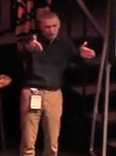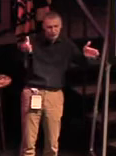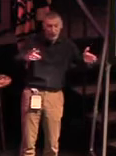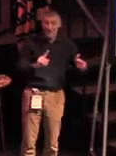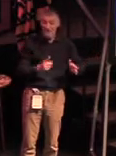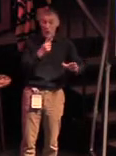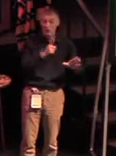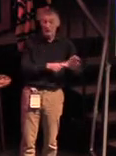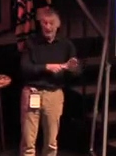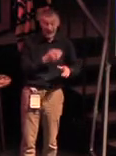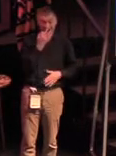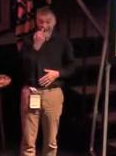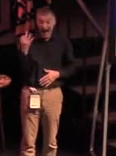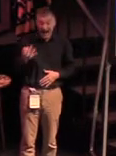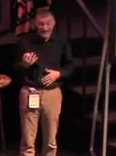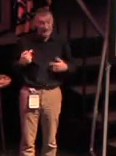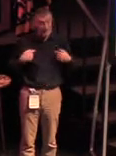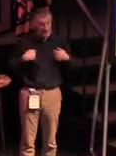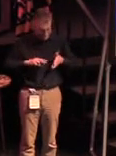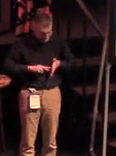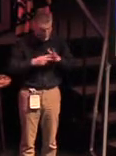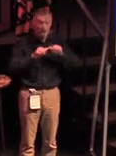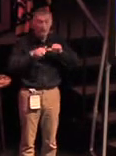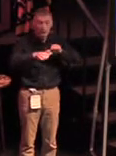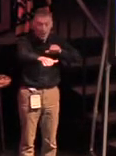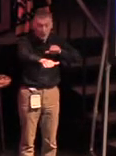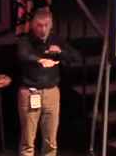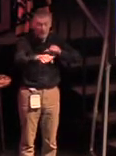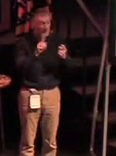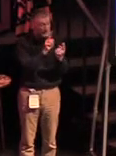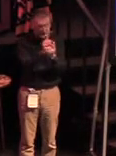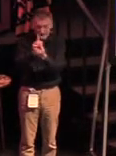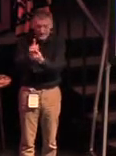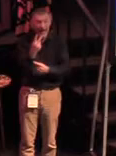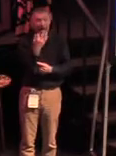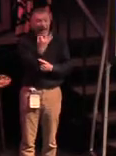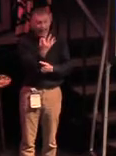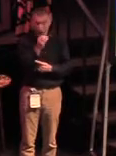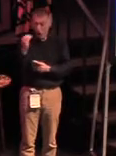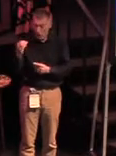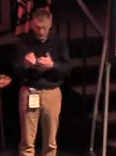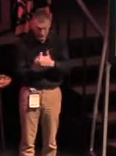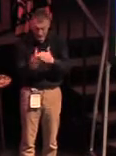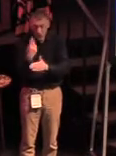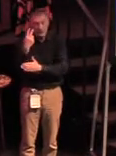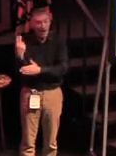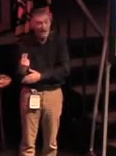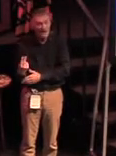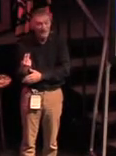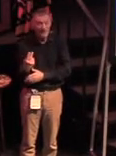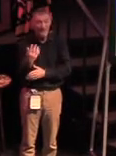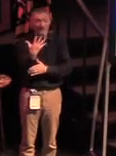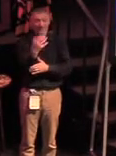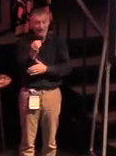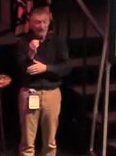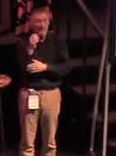first year as an 18-year-old, I designed a program that reached 800 emerging artists. 50% of them were being me and 51% of them